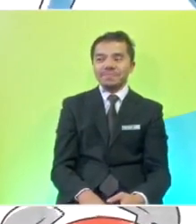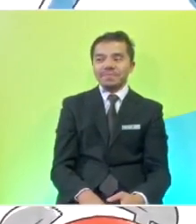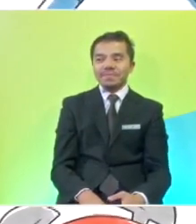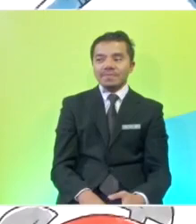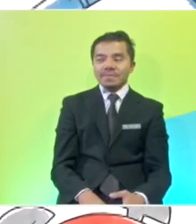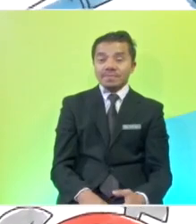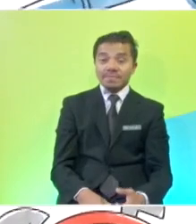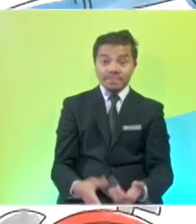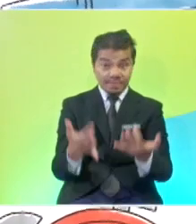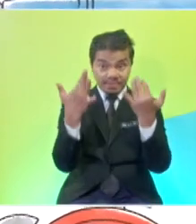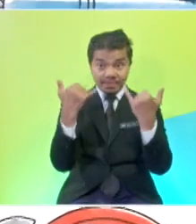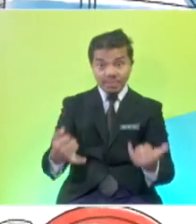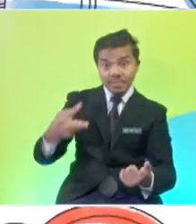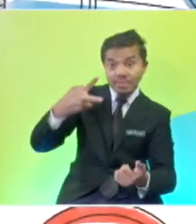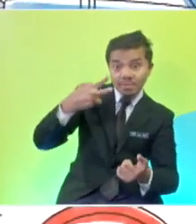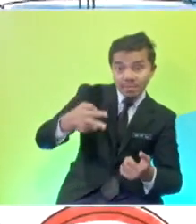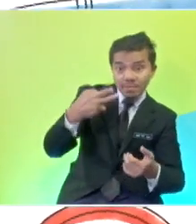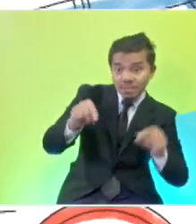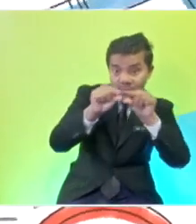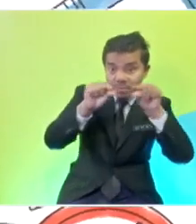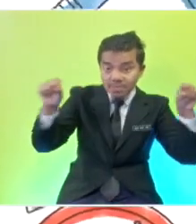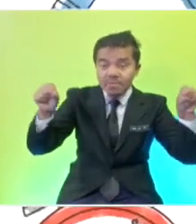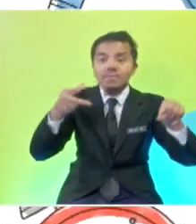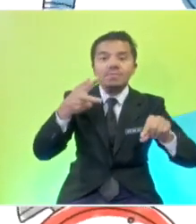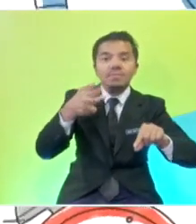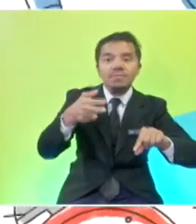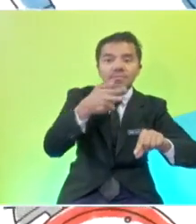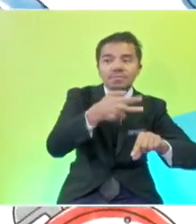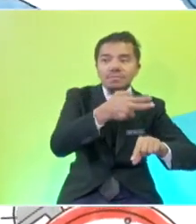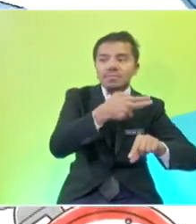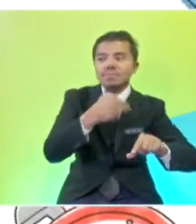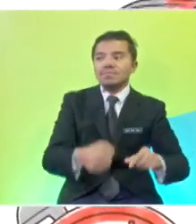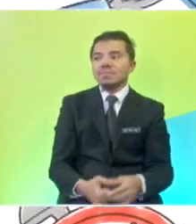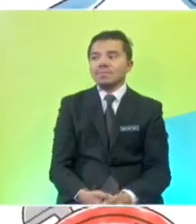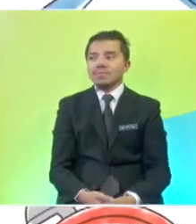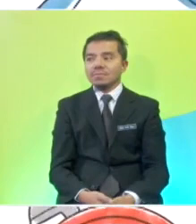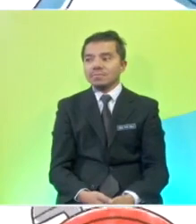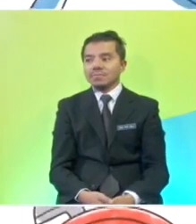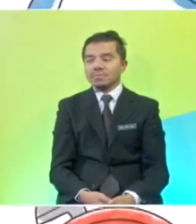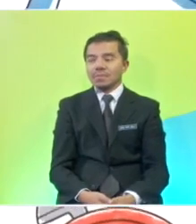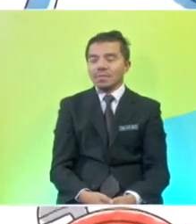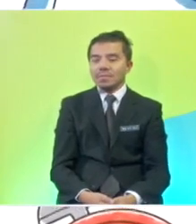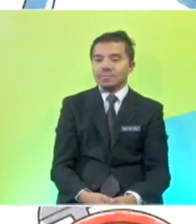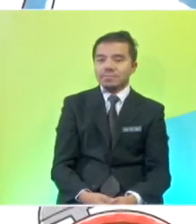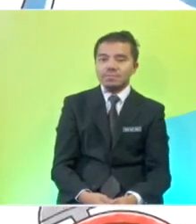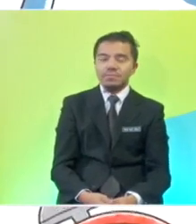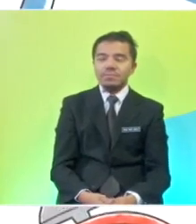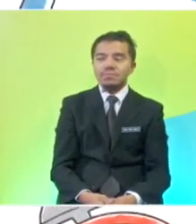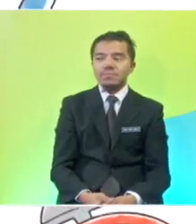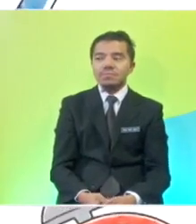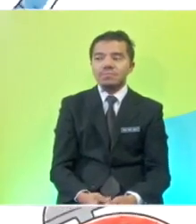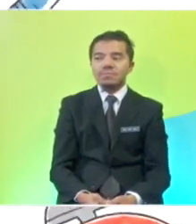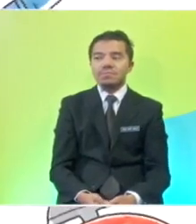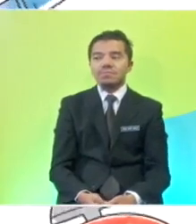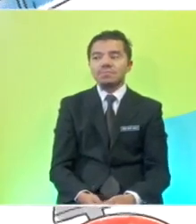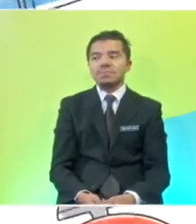here and Okay. then just put it on top. You have to use Alright. glue. If you feel hard to use glue, you can use the